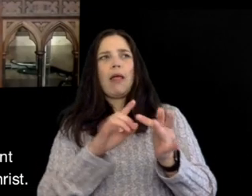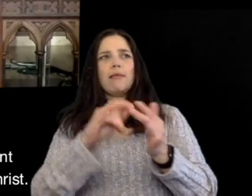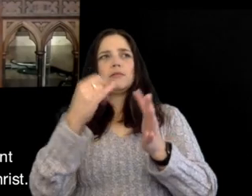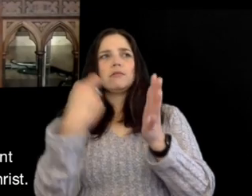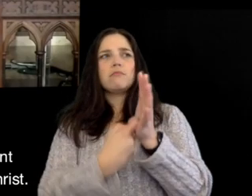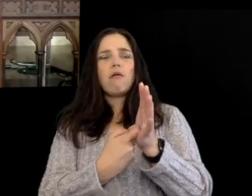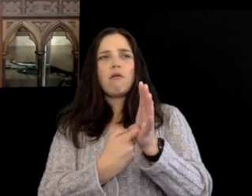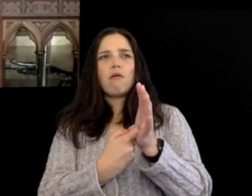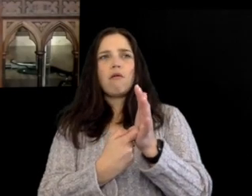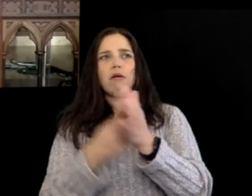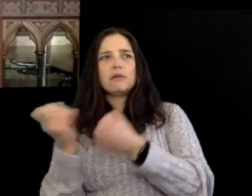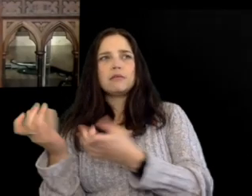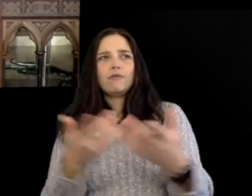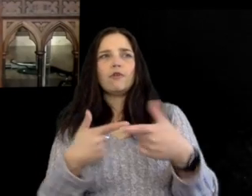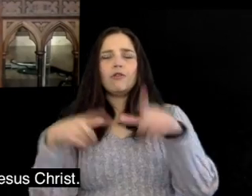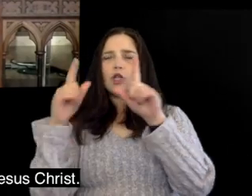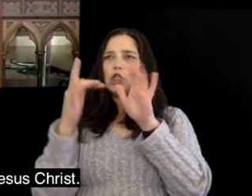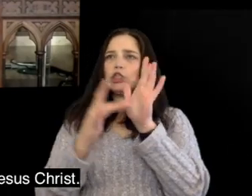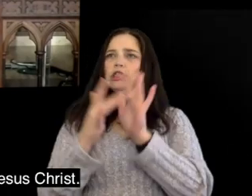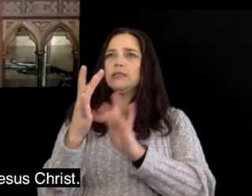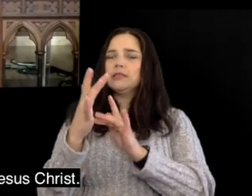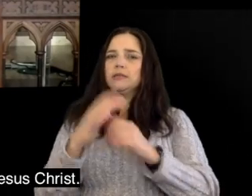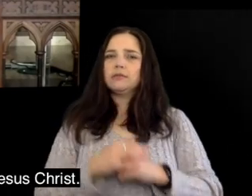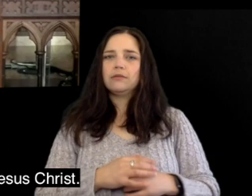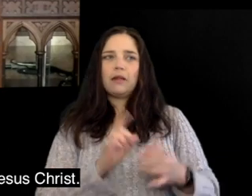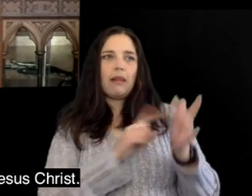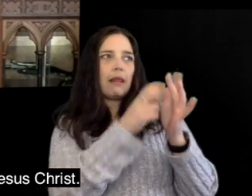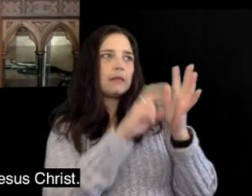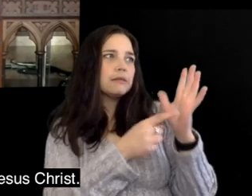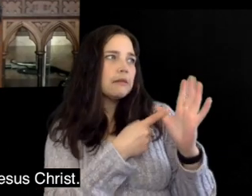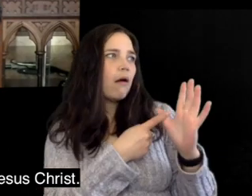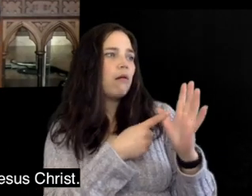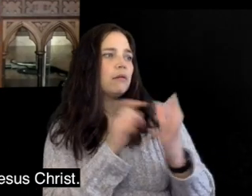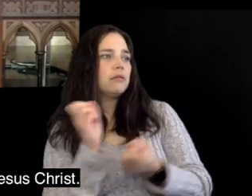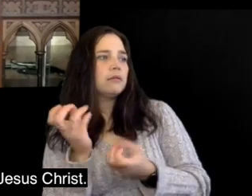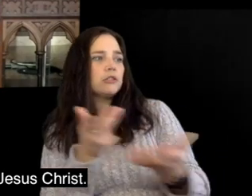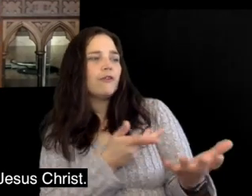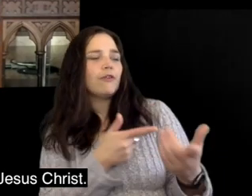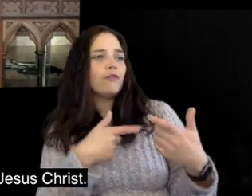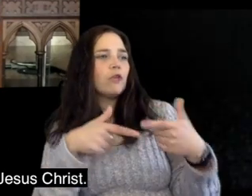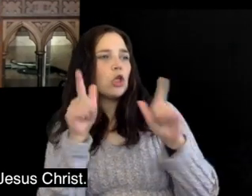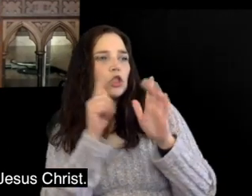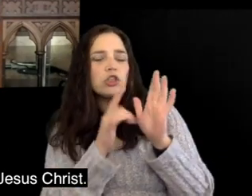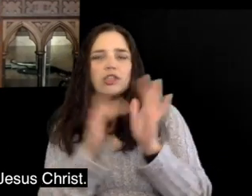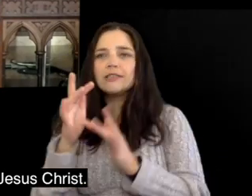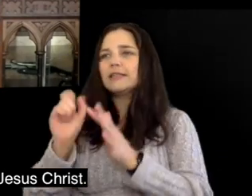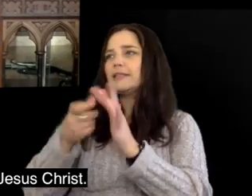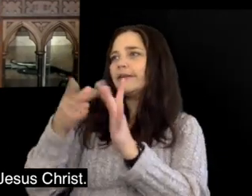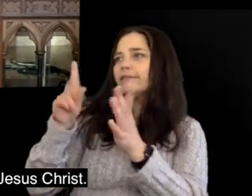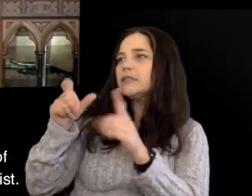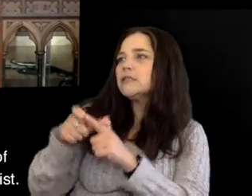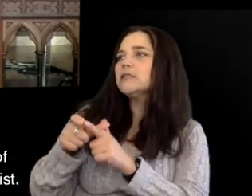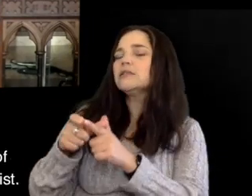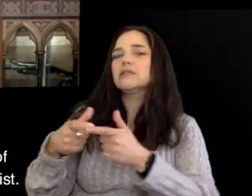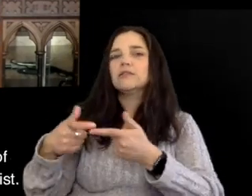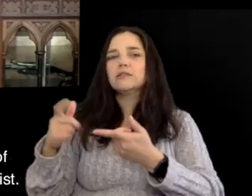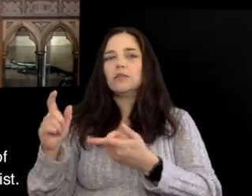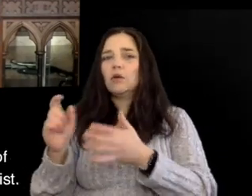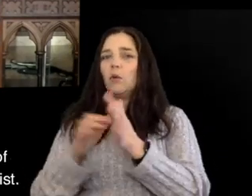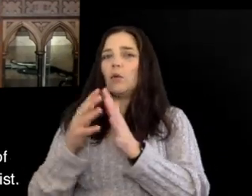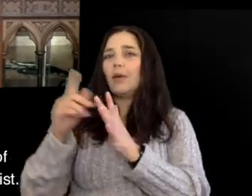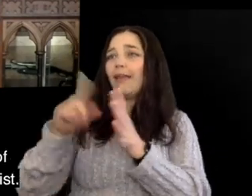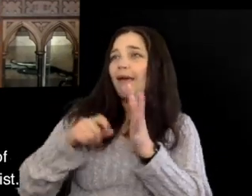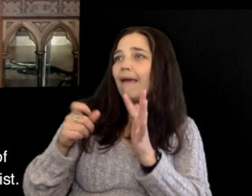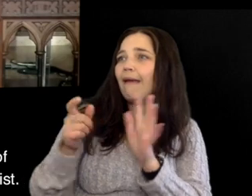a servant of the Lord Jesus Christ. Linda, a servant of the Lord Jesus Christ. David, a servant of the Lord Jesus